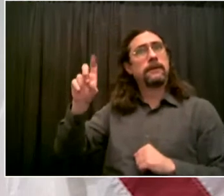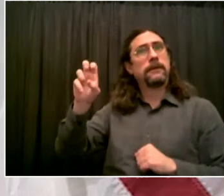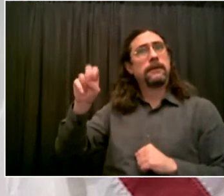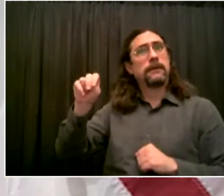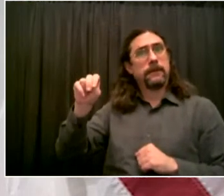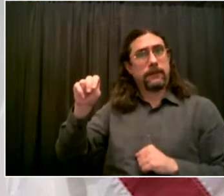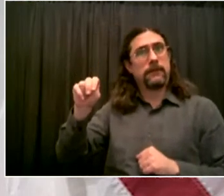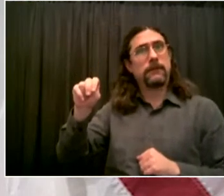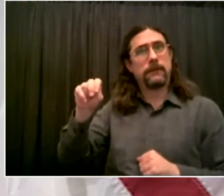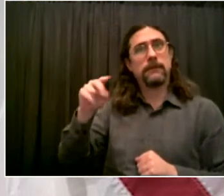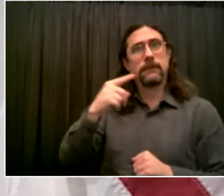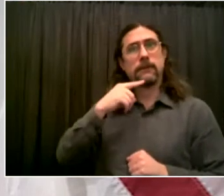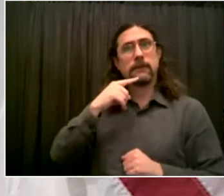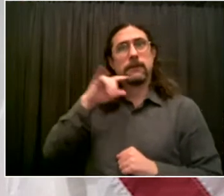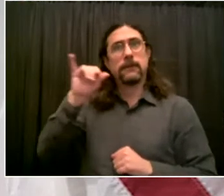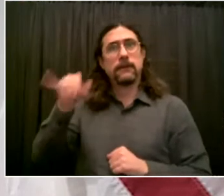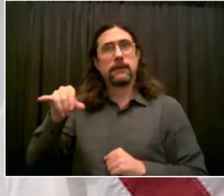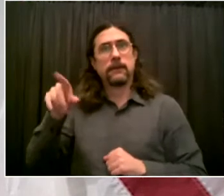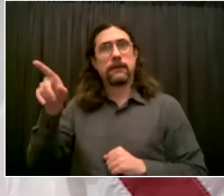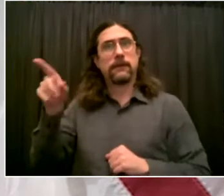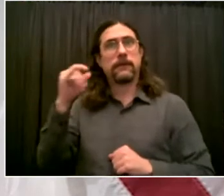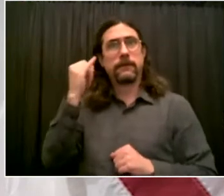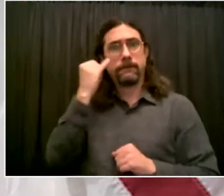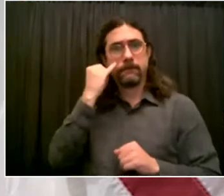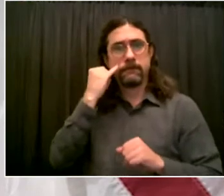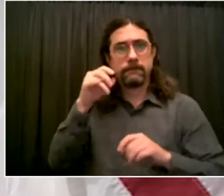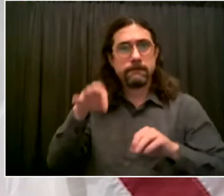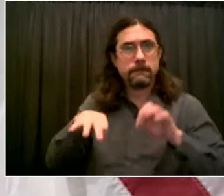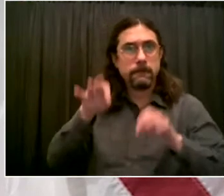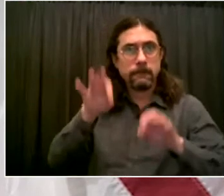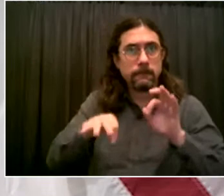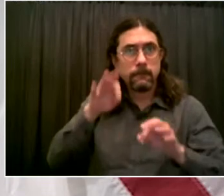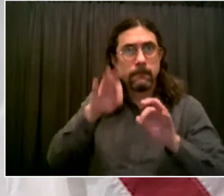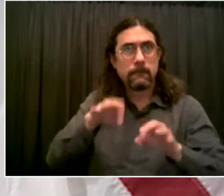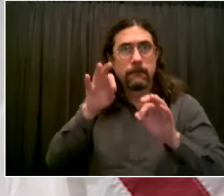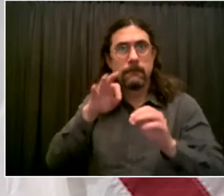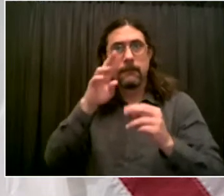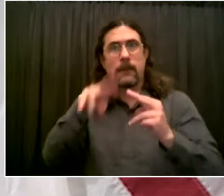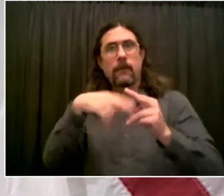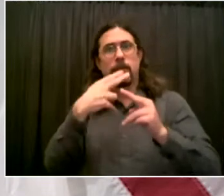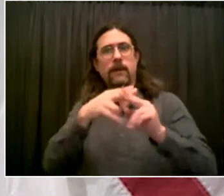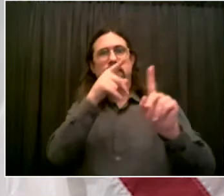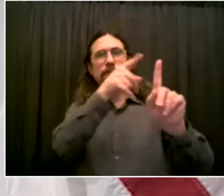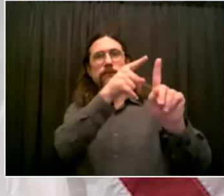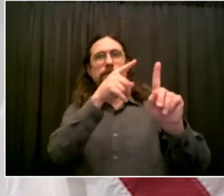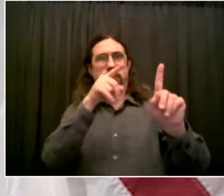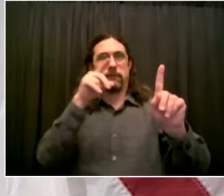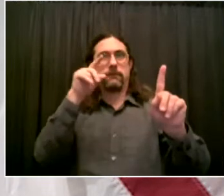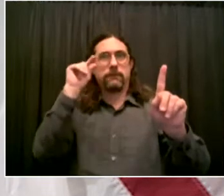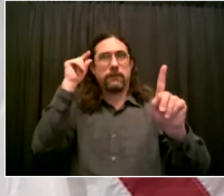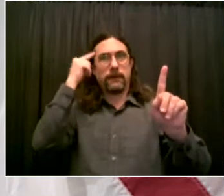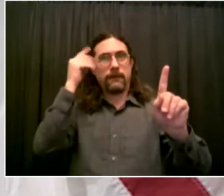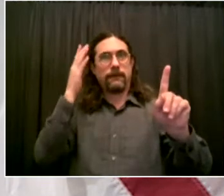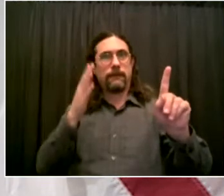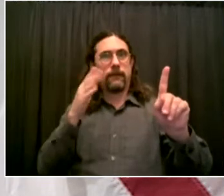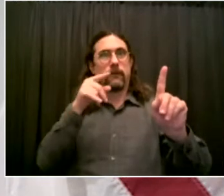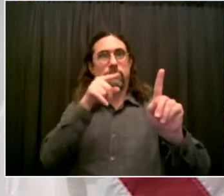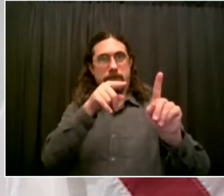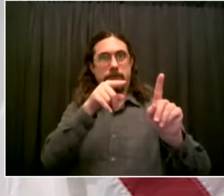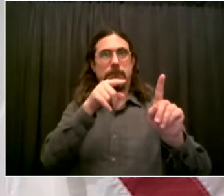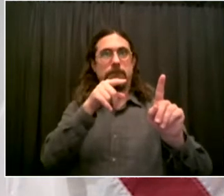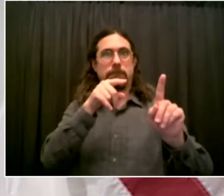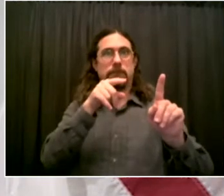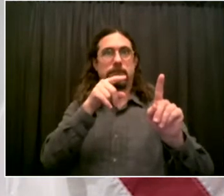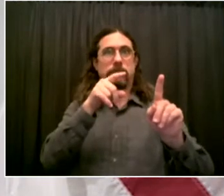any other wrongdoing, and said that criminal prosecution could happen. Can you elaborate on how you feel regarding